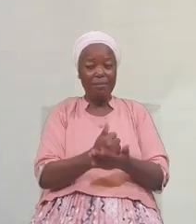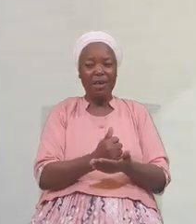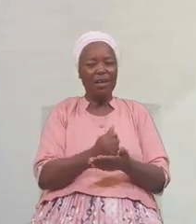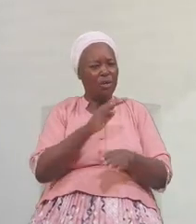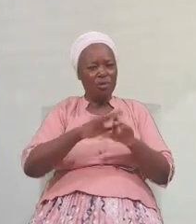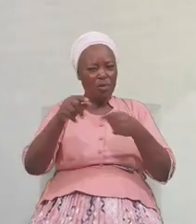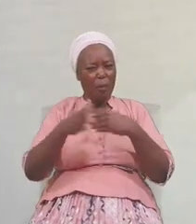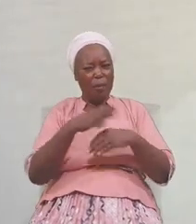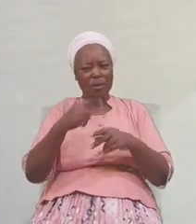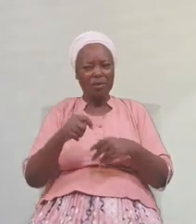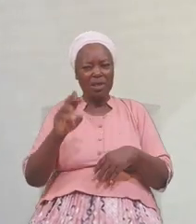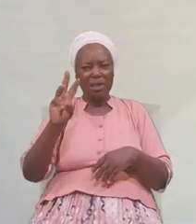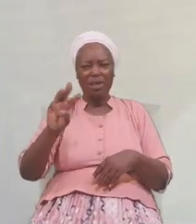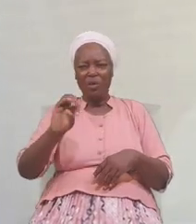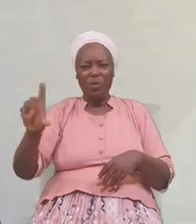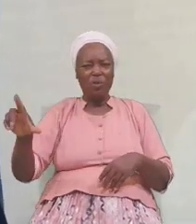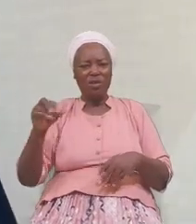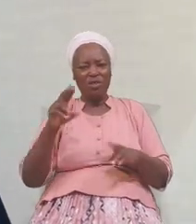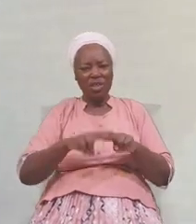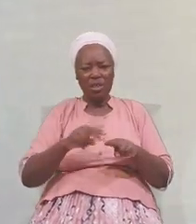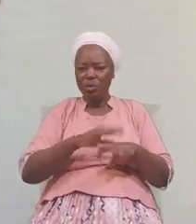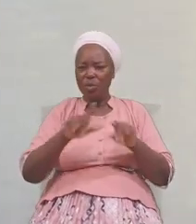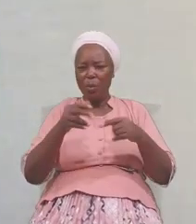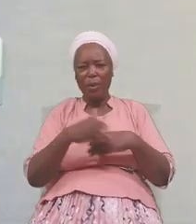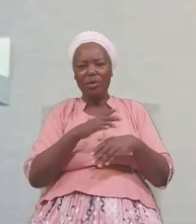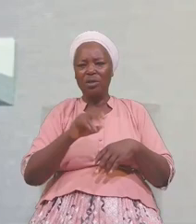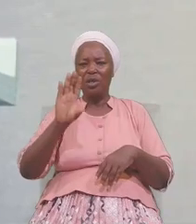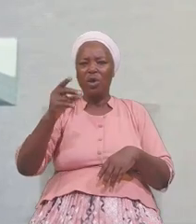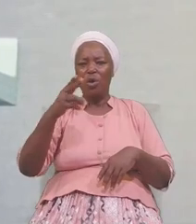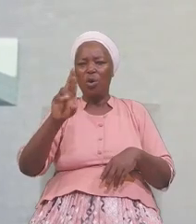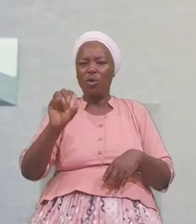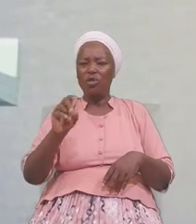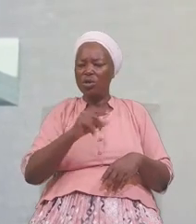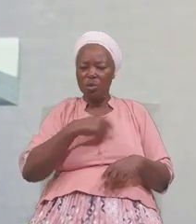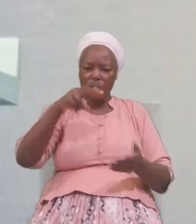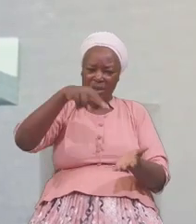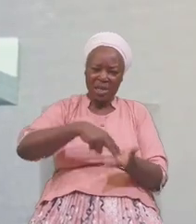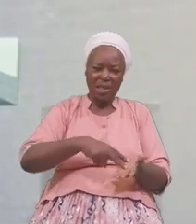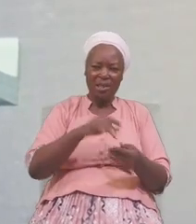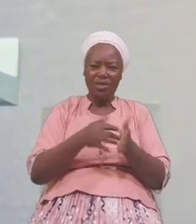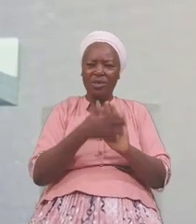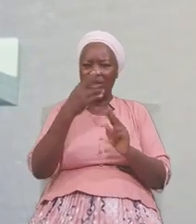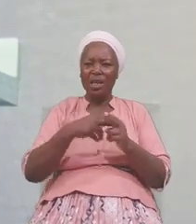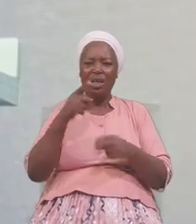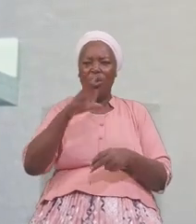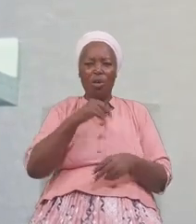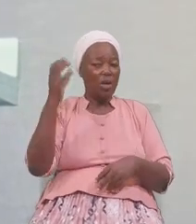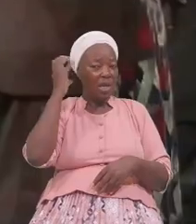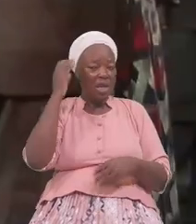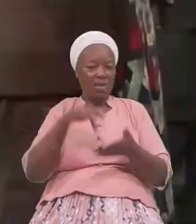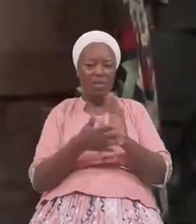go back to the wheelchair. Don't go back to the crutches. You will stand. You will